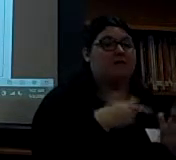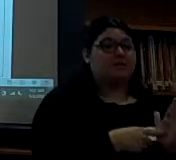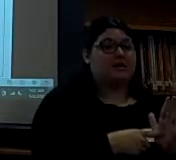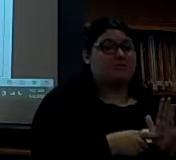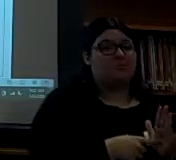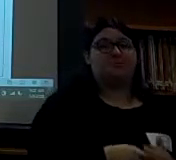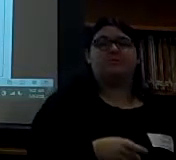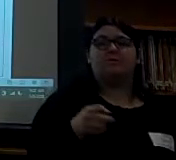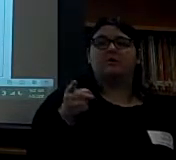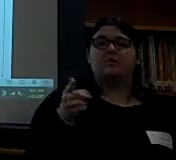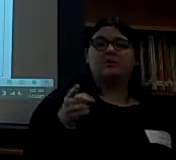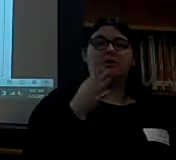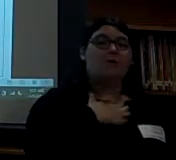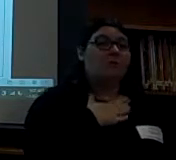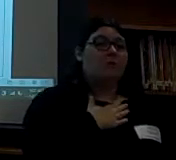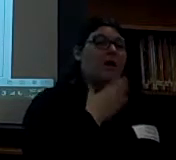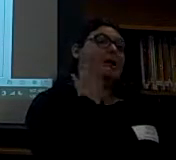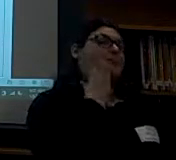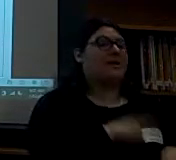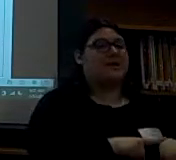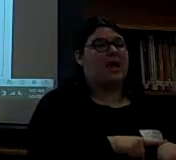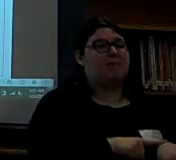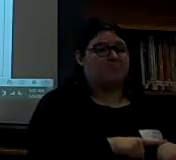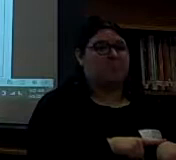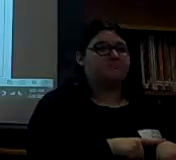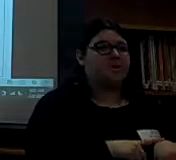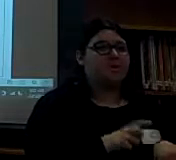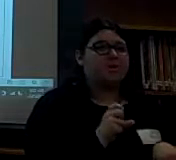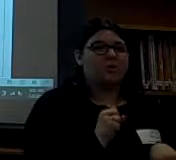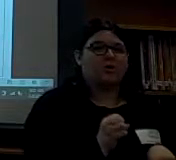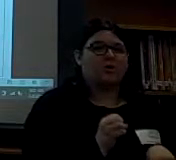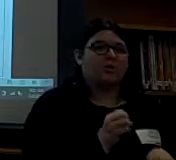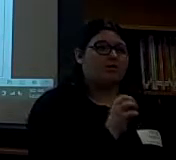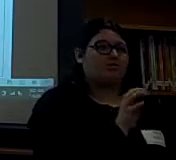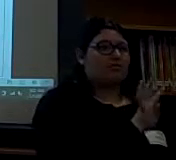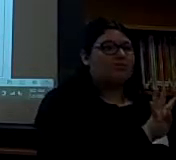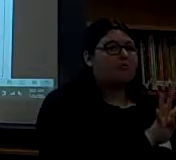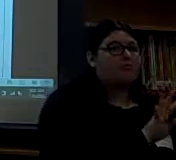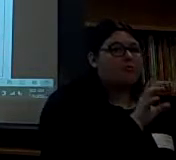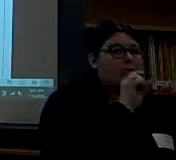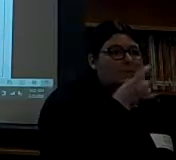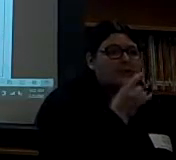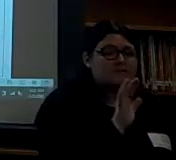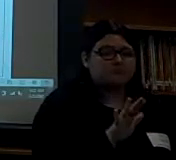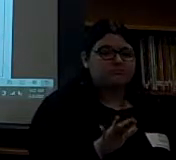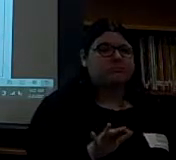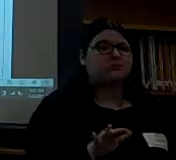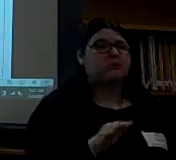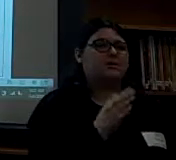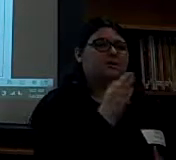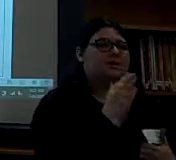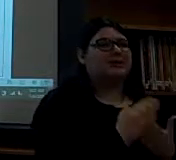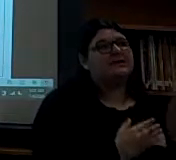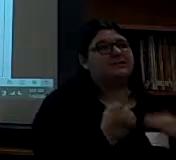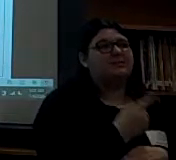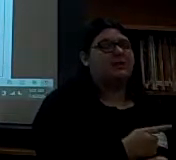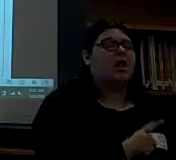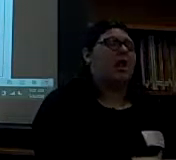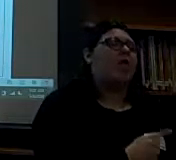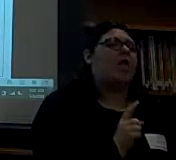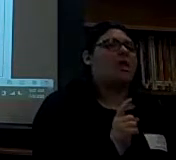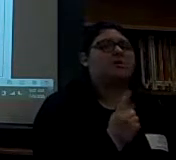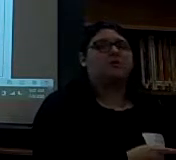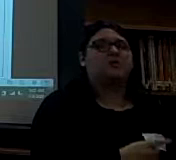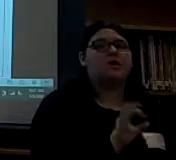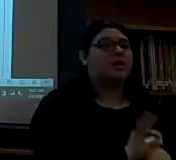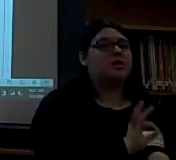ahead. Mine is bedtime. Yeah. So I have the four young ones and getting them to bed. And some days when I'm having a long day and I'm just like